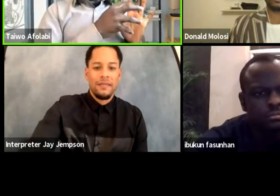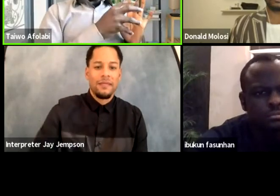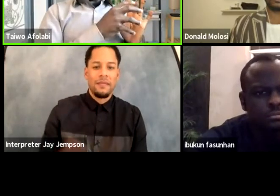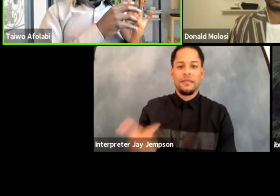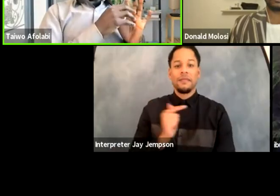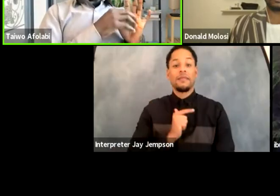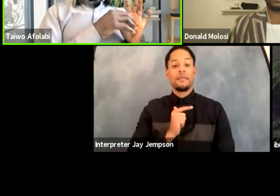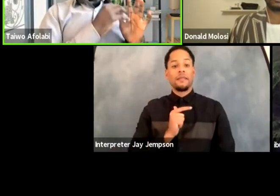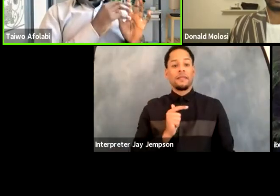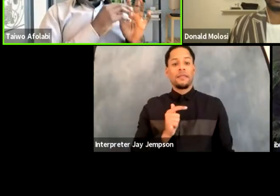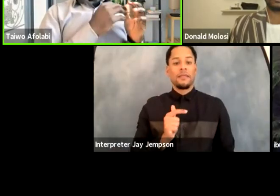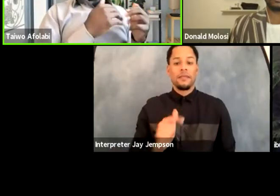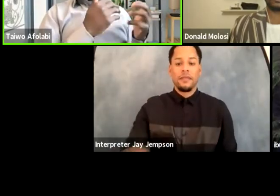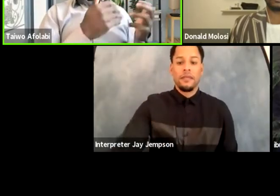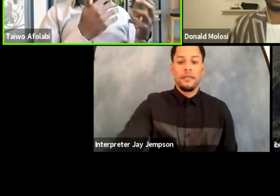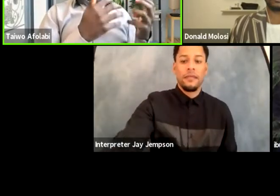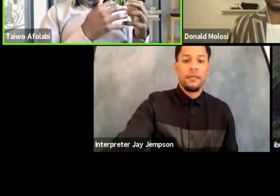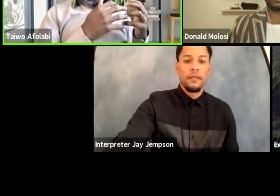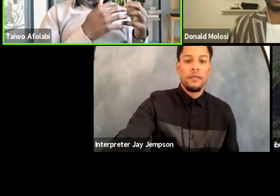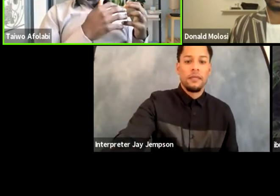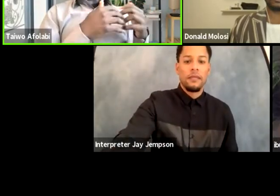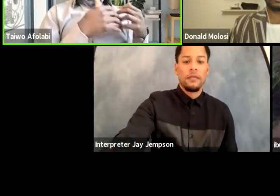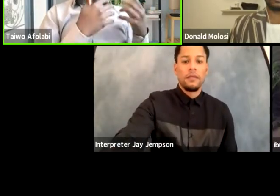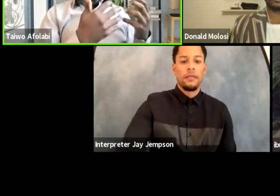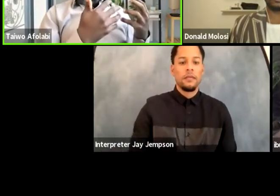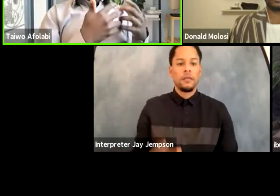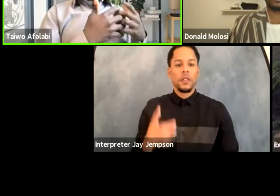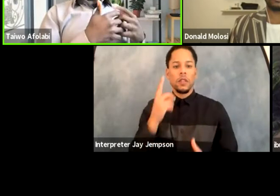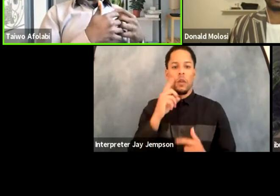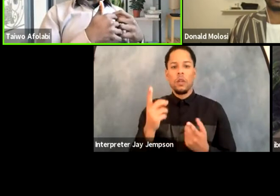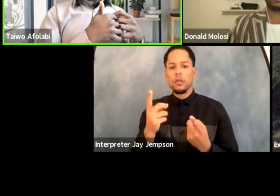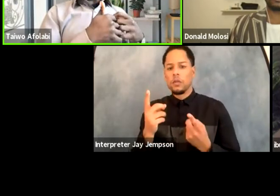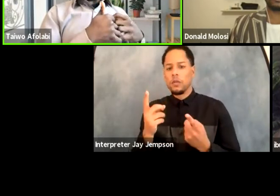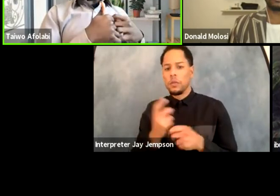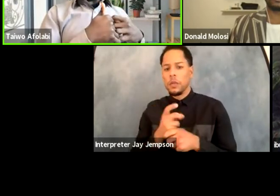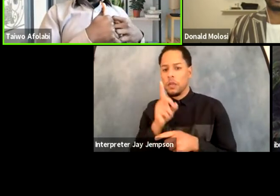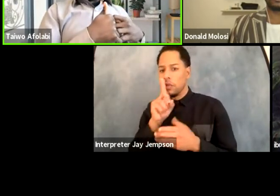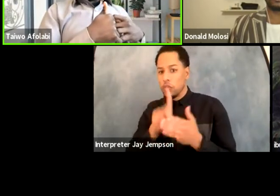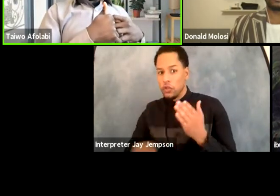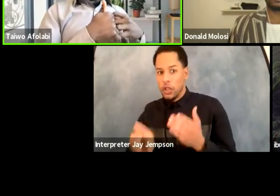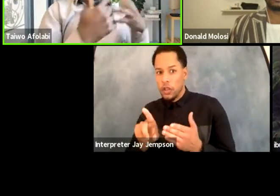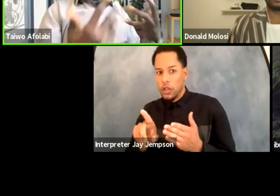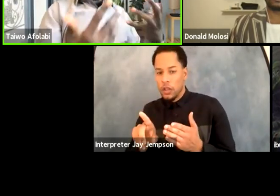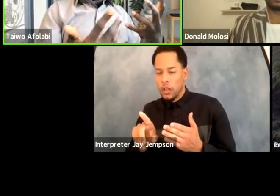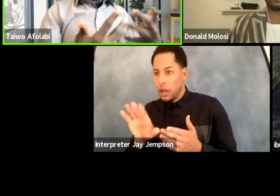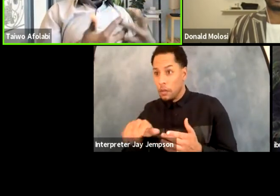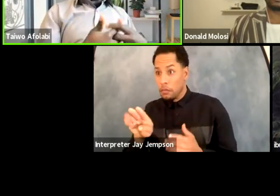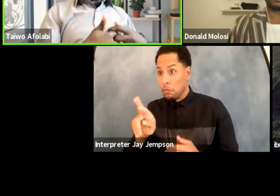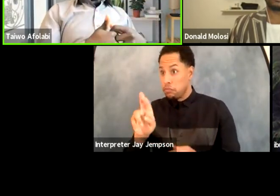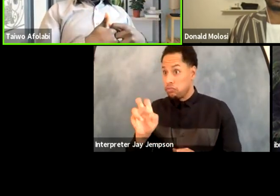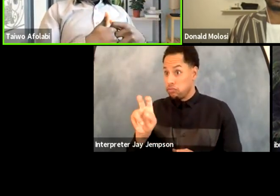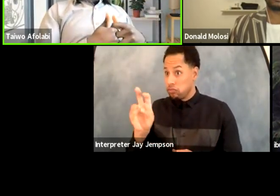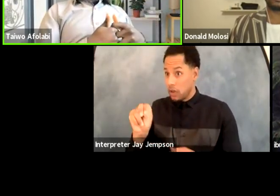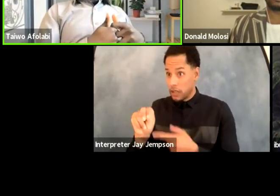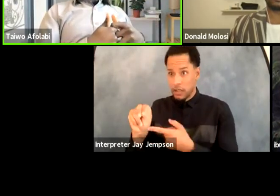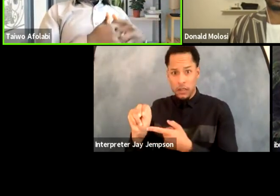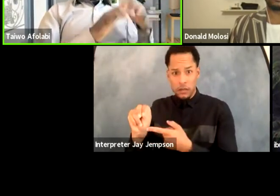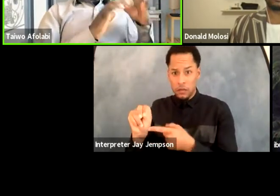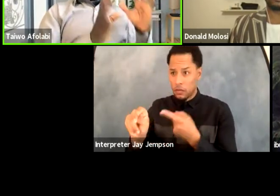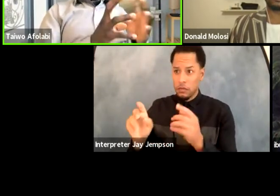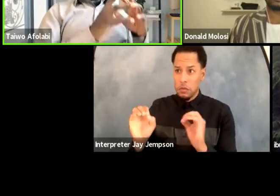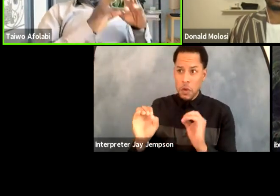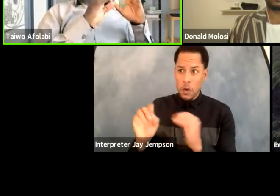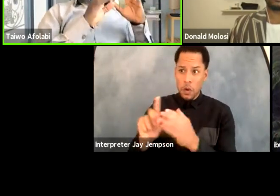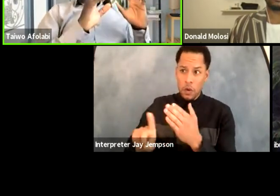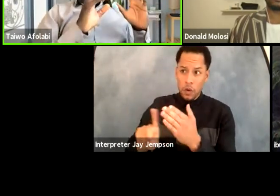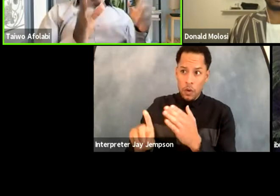kind of dive in while I've checked in with Brandon. We don't have questions from our viewers yet. Hopefully we do. But I'd like to ask